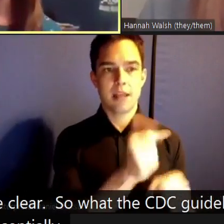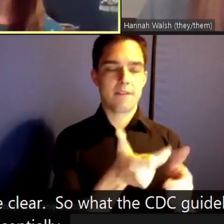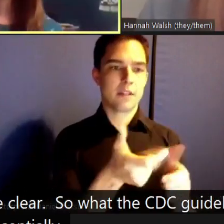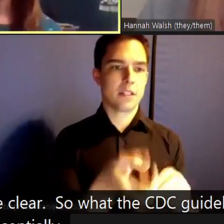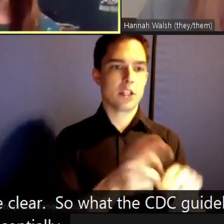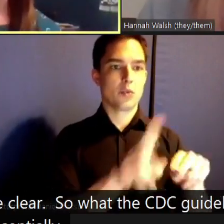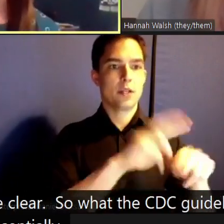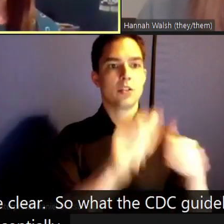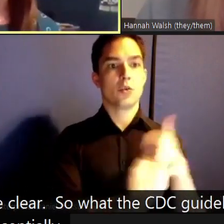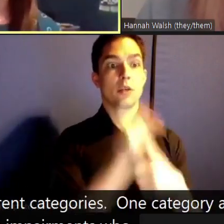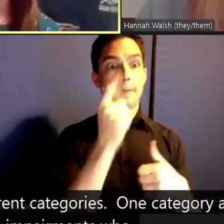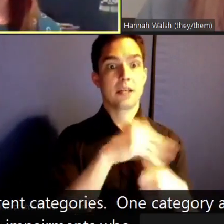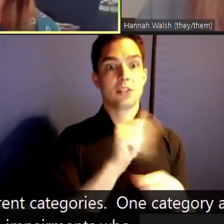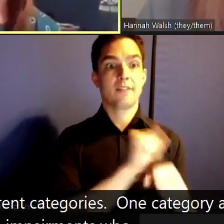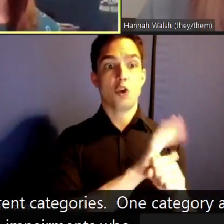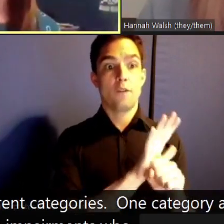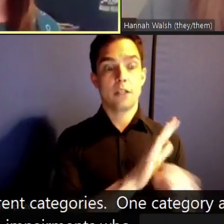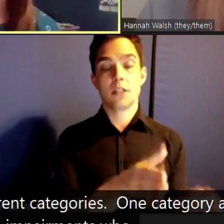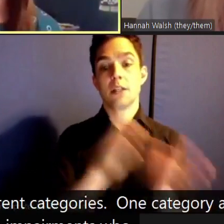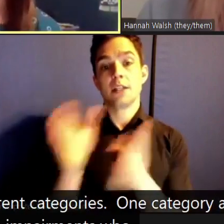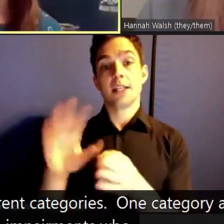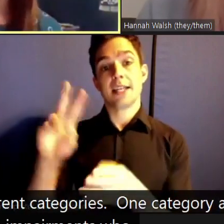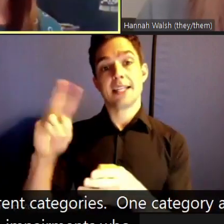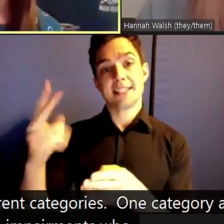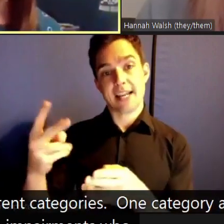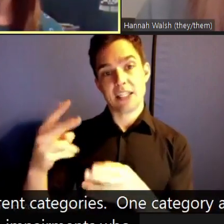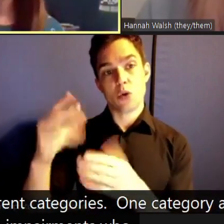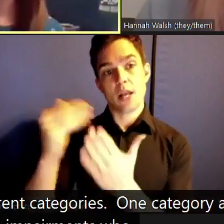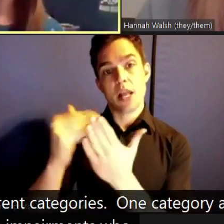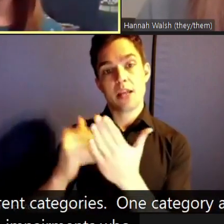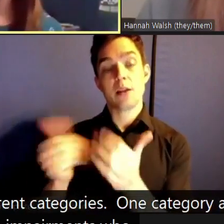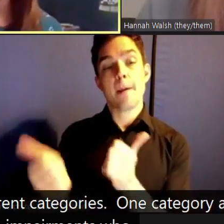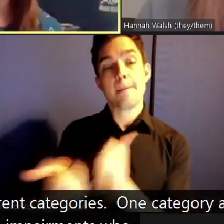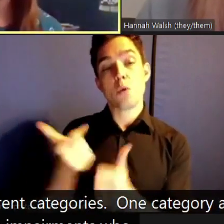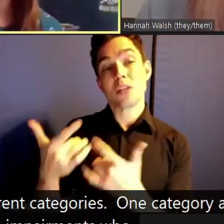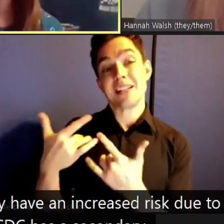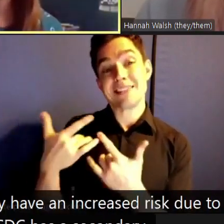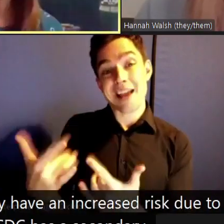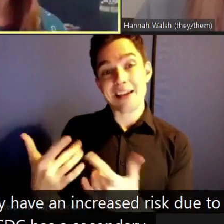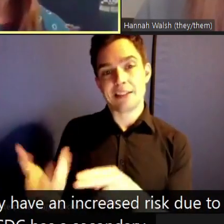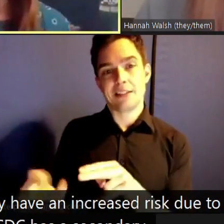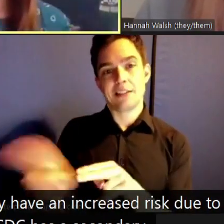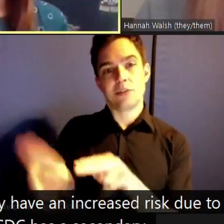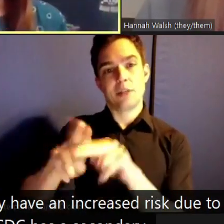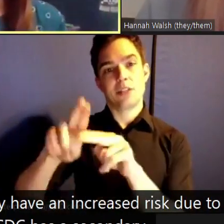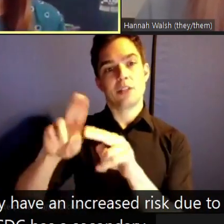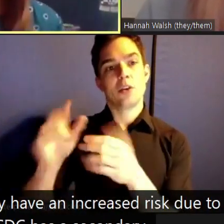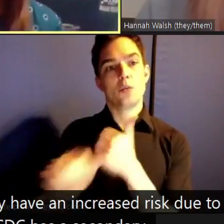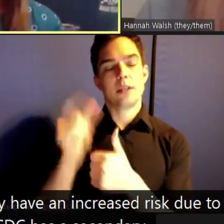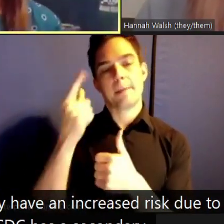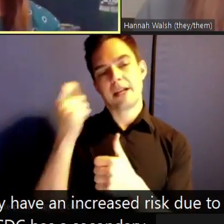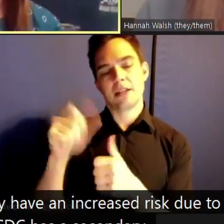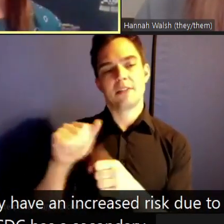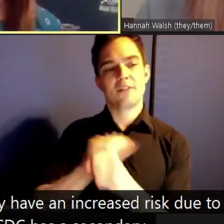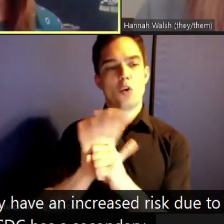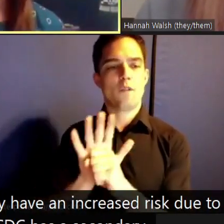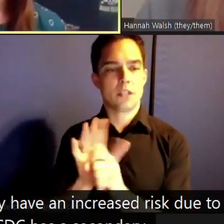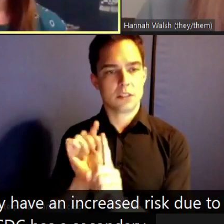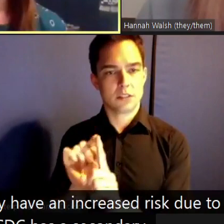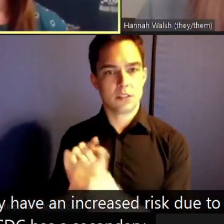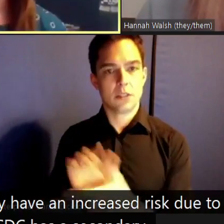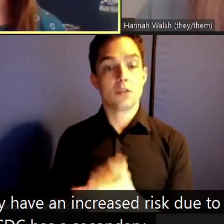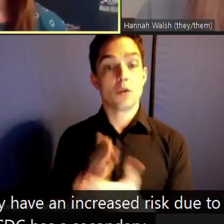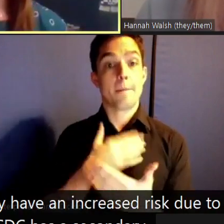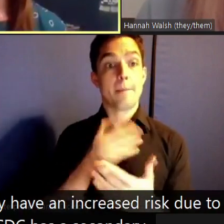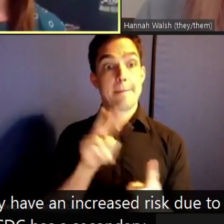And then the CDC has a secondary list that, most likely have increased risk due to COVID. So from my perspective,